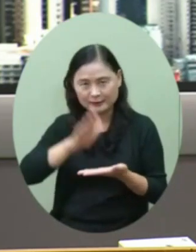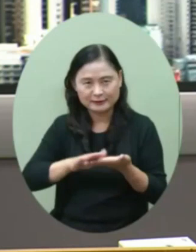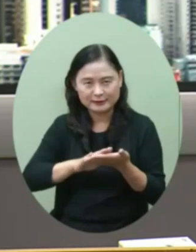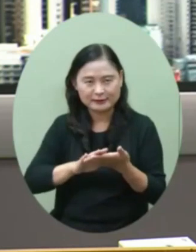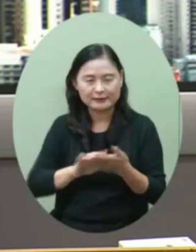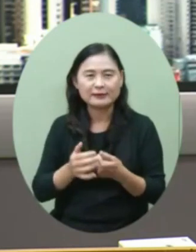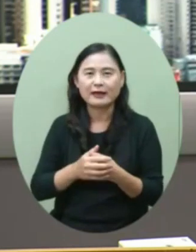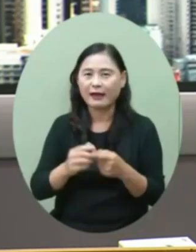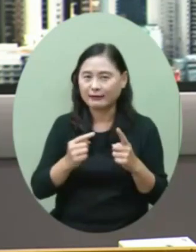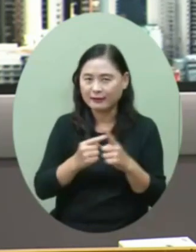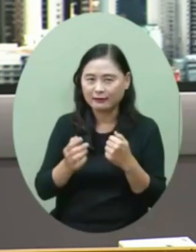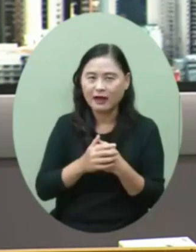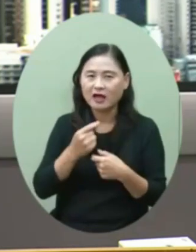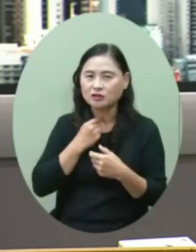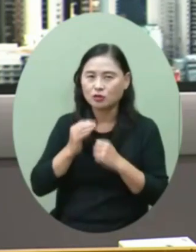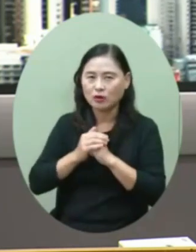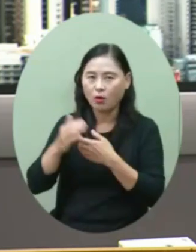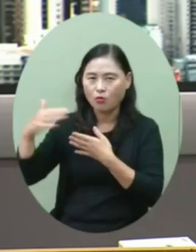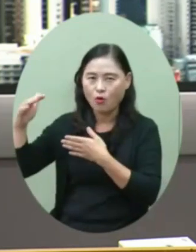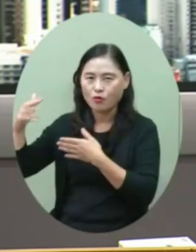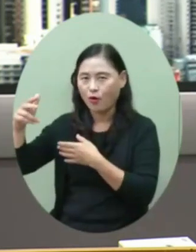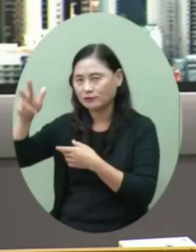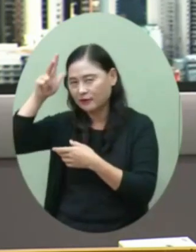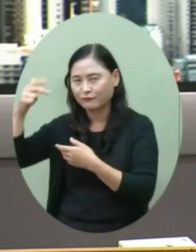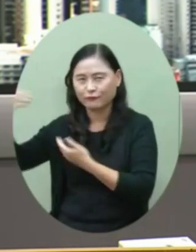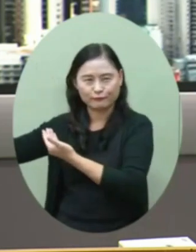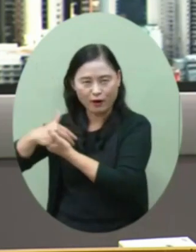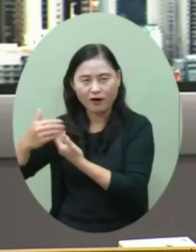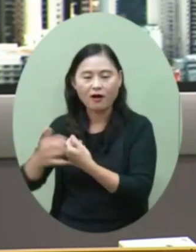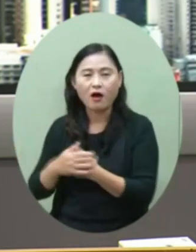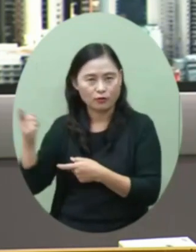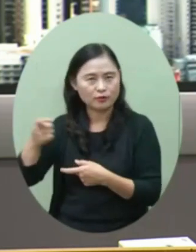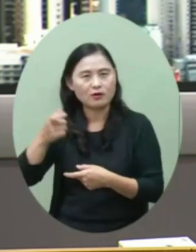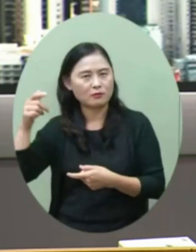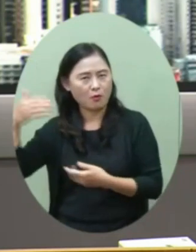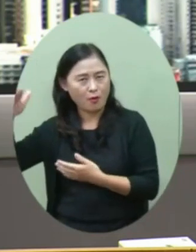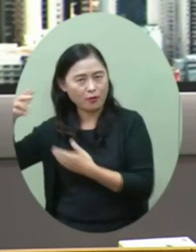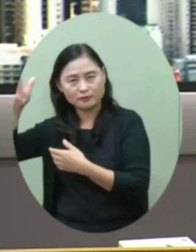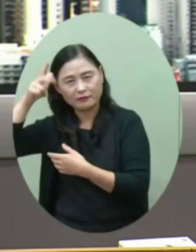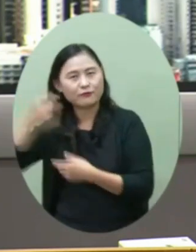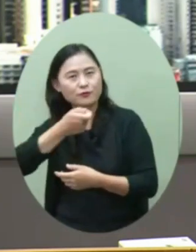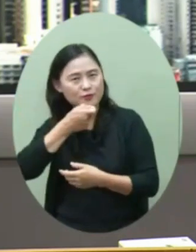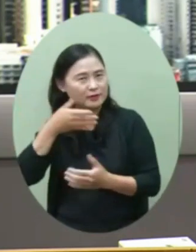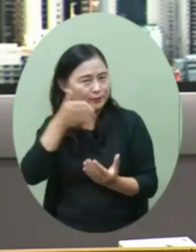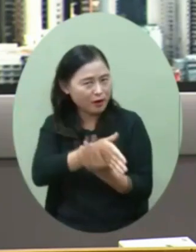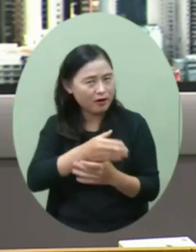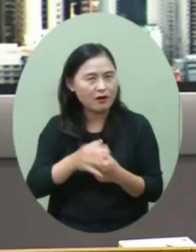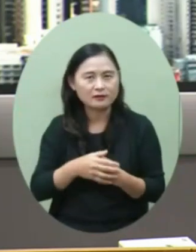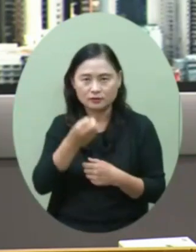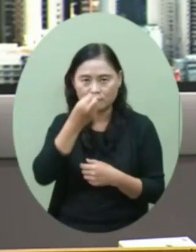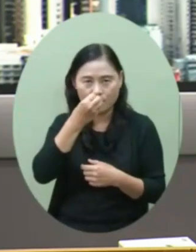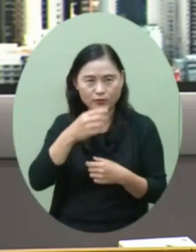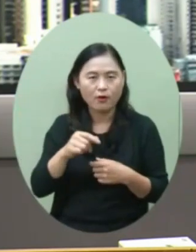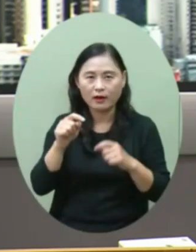we've seen local politicians requesting interference from foreign countries and foreign